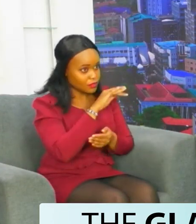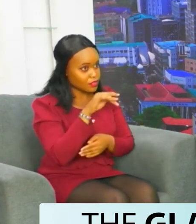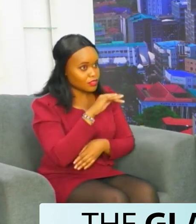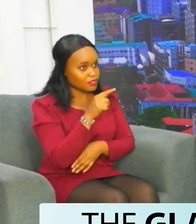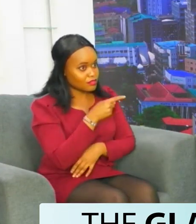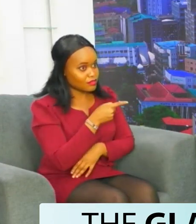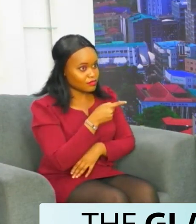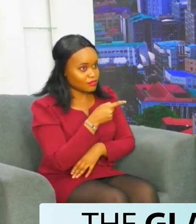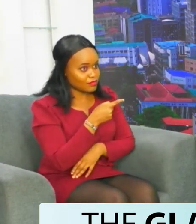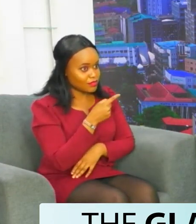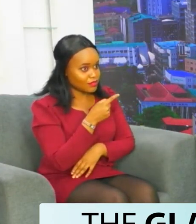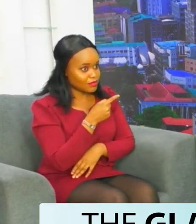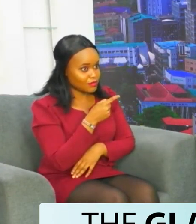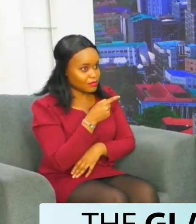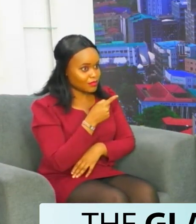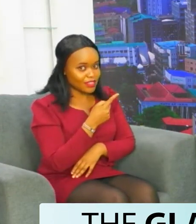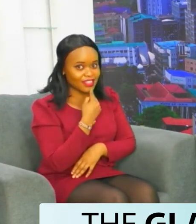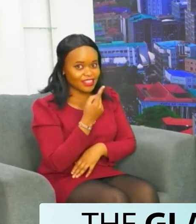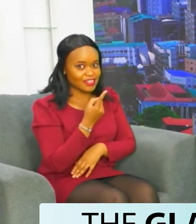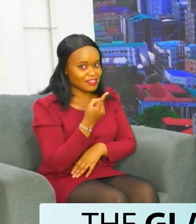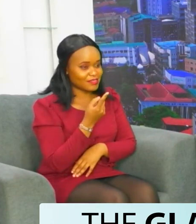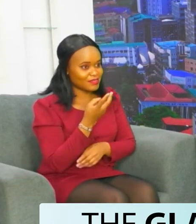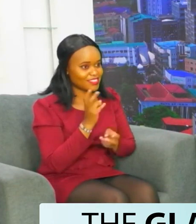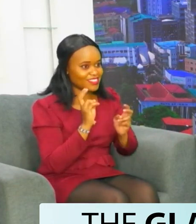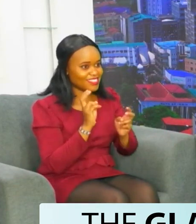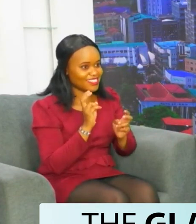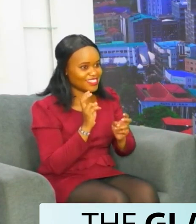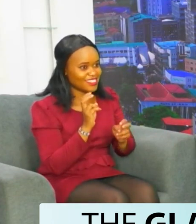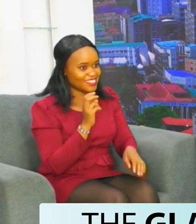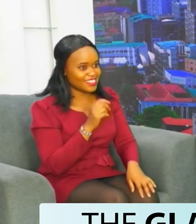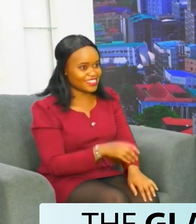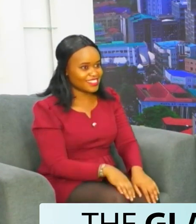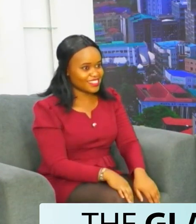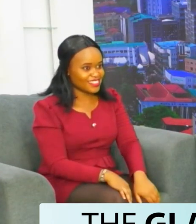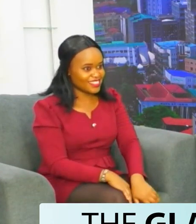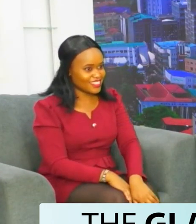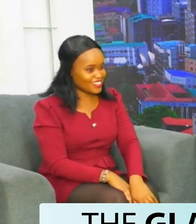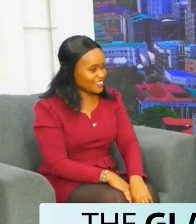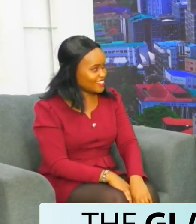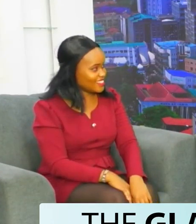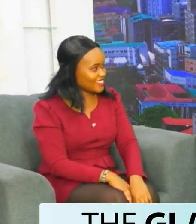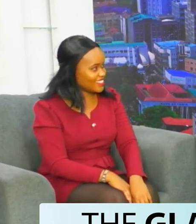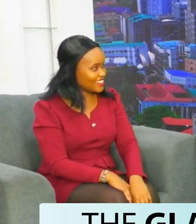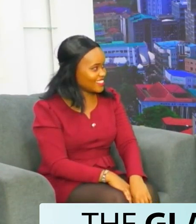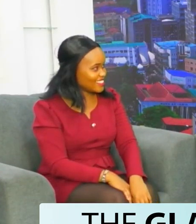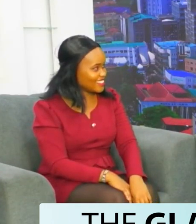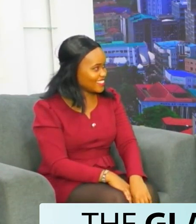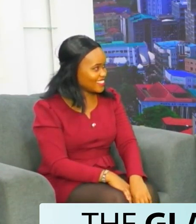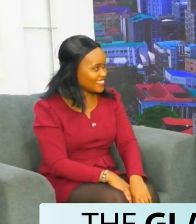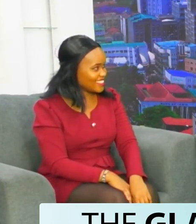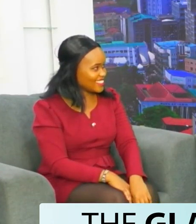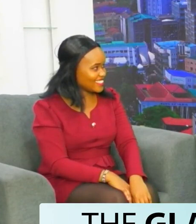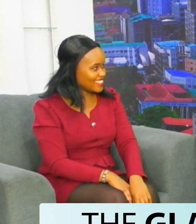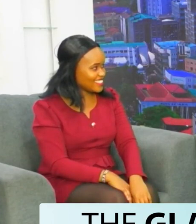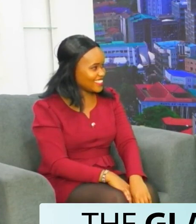Maybe you can learn probably to spell spell your name. Yeah. And show the viewers probably if it's okay